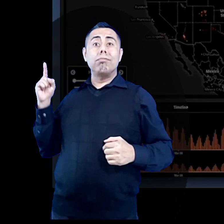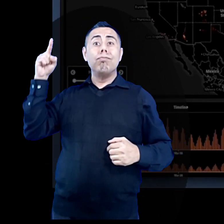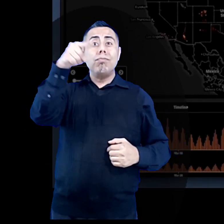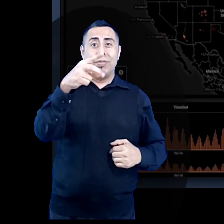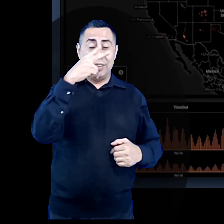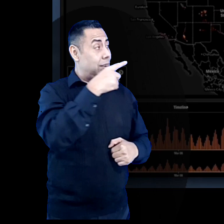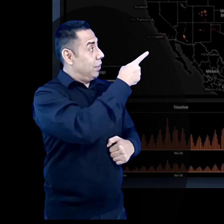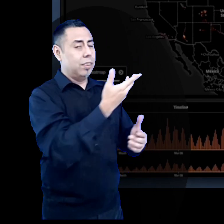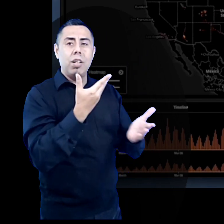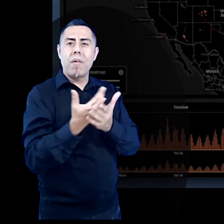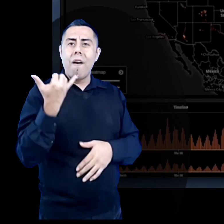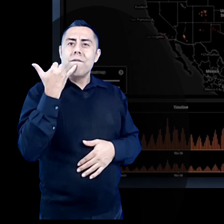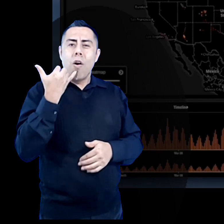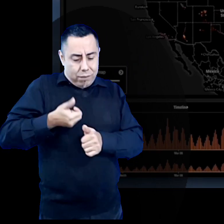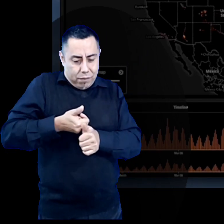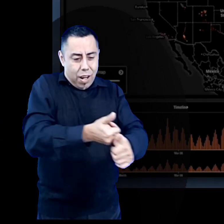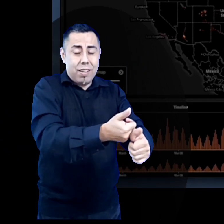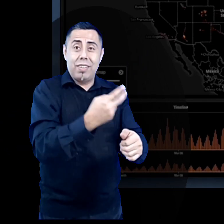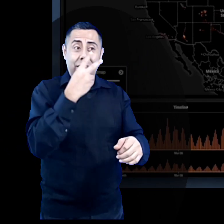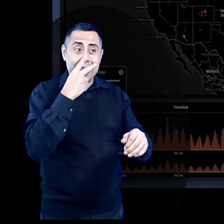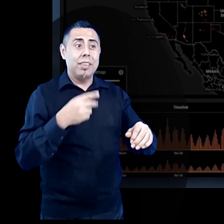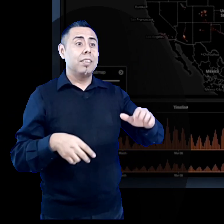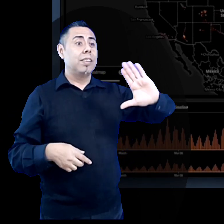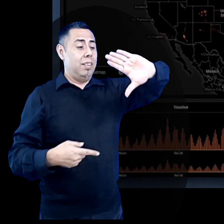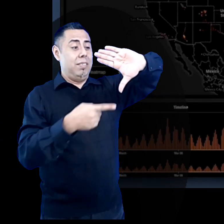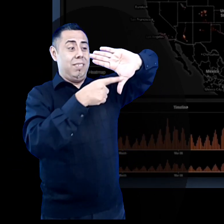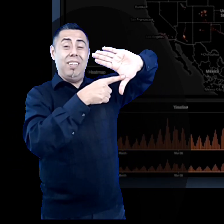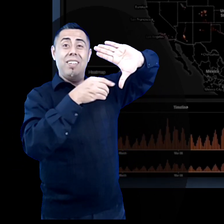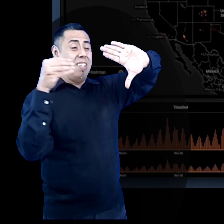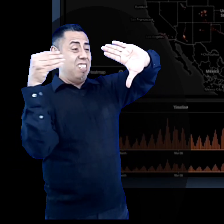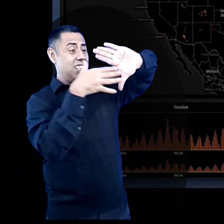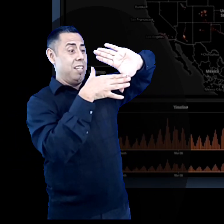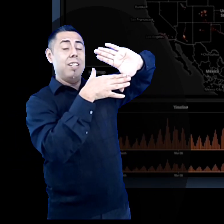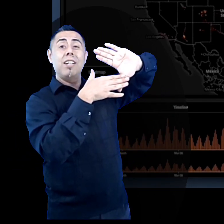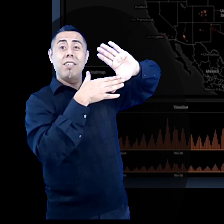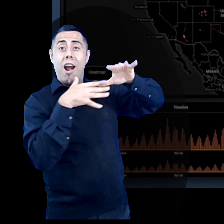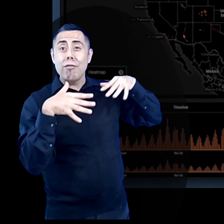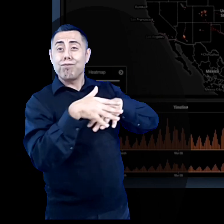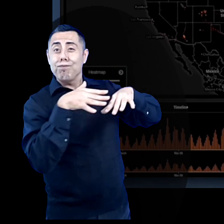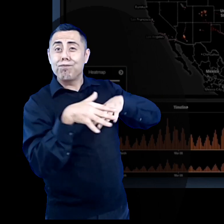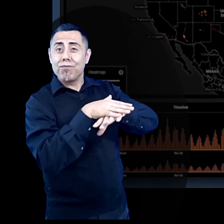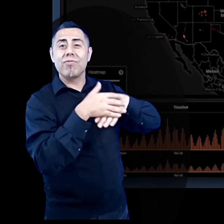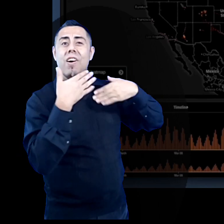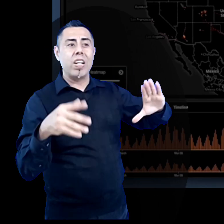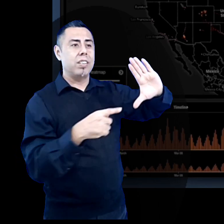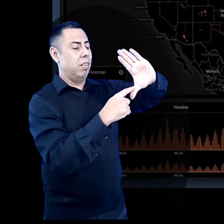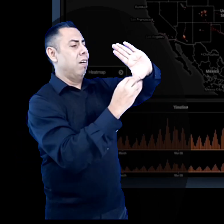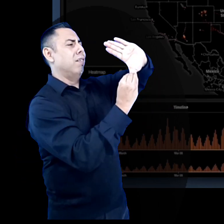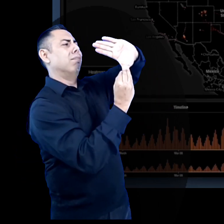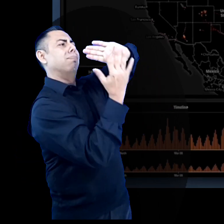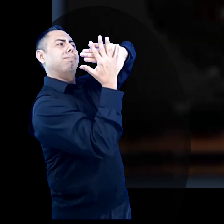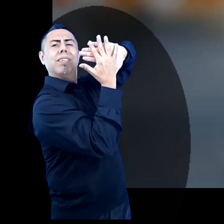their phone records in a very short space of time across the seaboard and the eastern seaboard of the United States, and even up